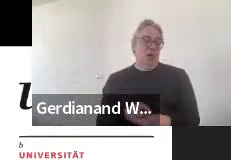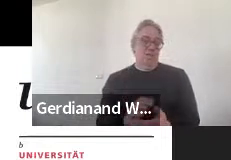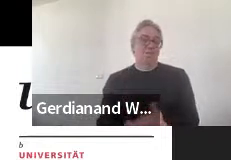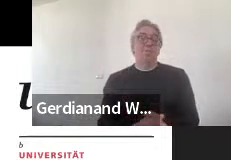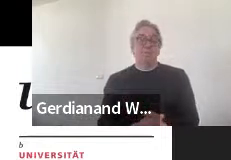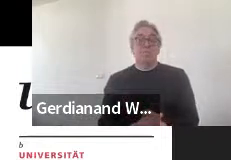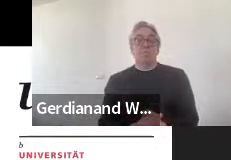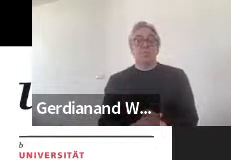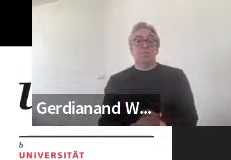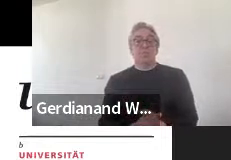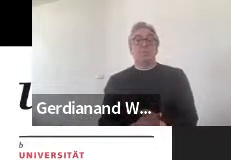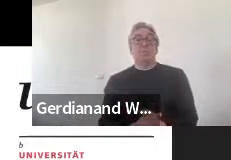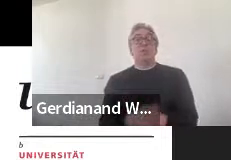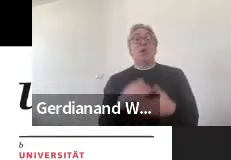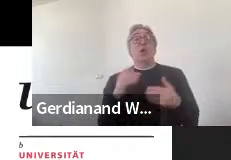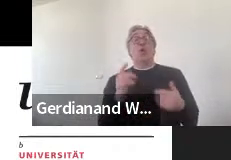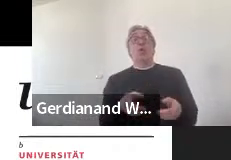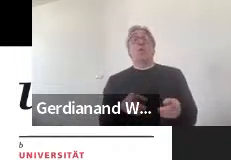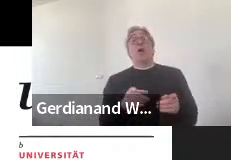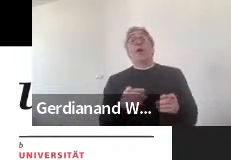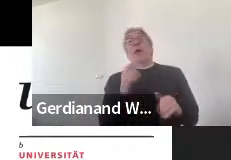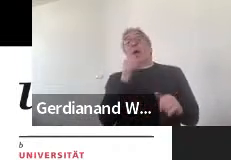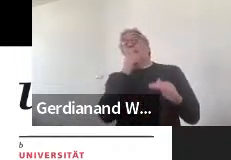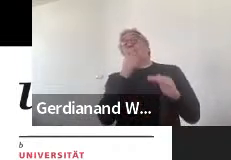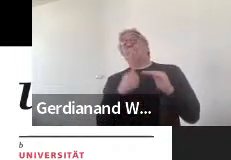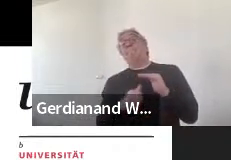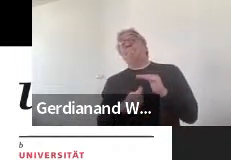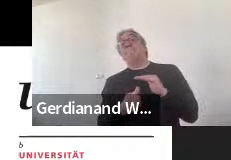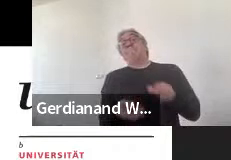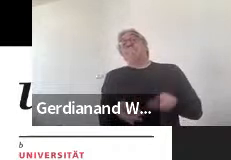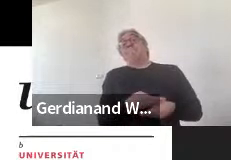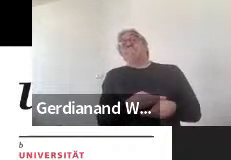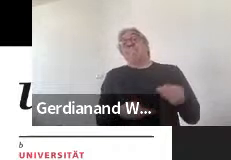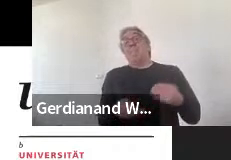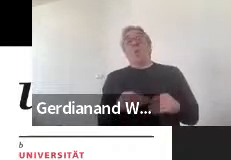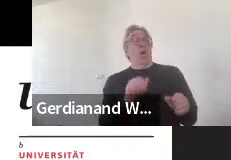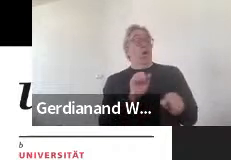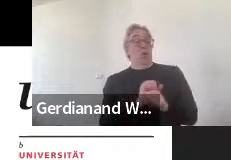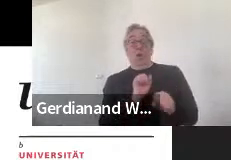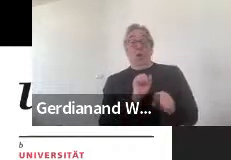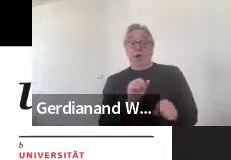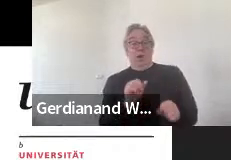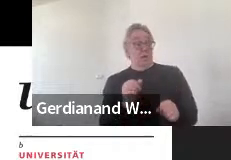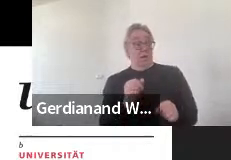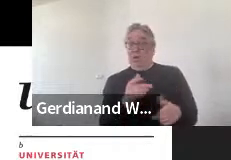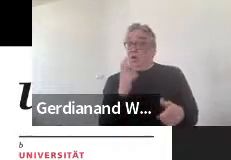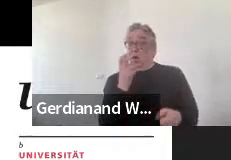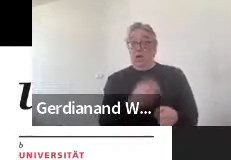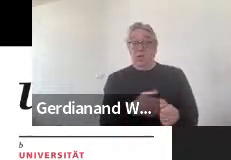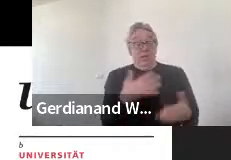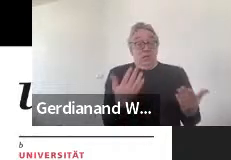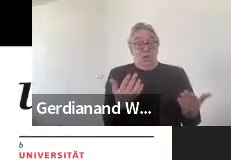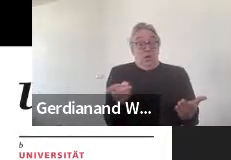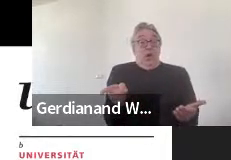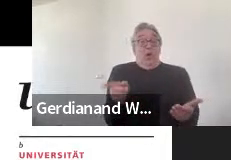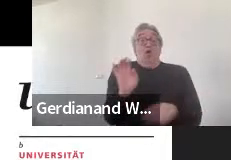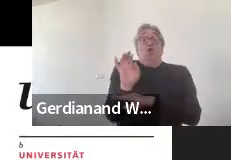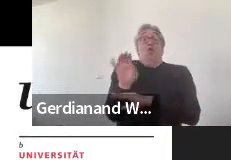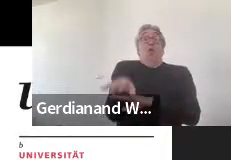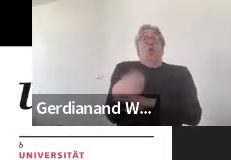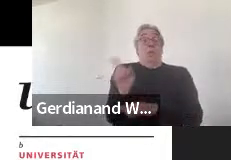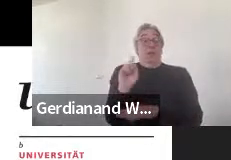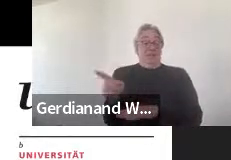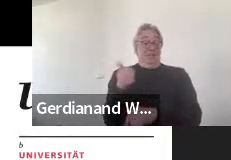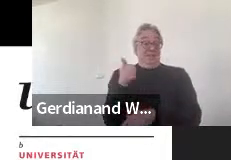to find a job in the informal labor market for them. So they are actually pushed into self-employment, which